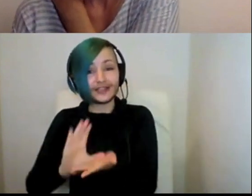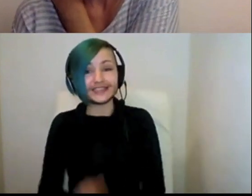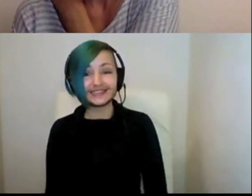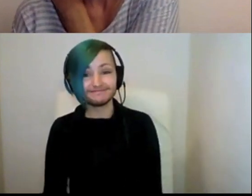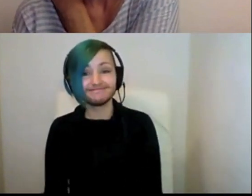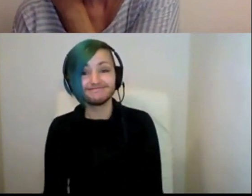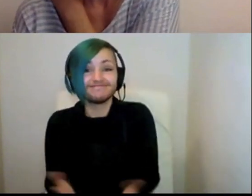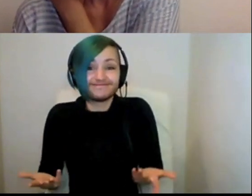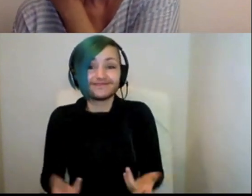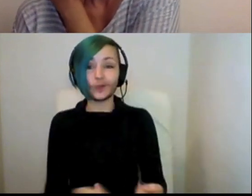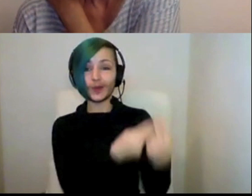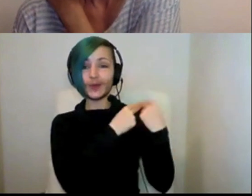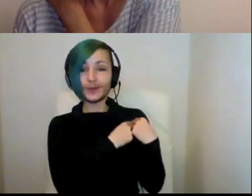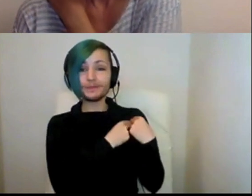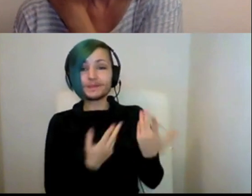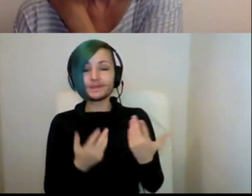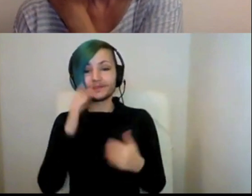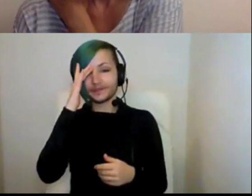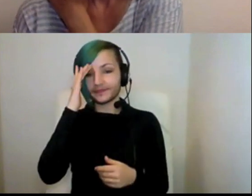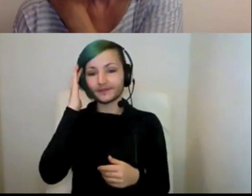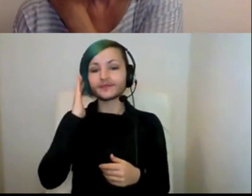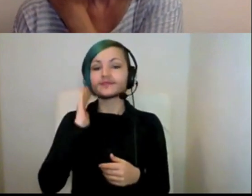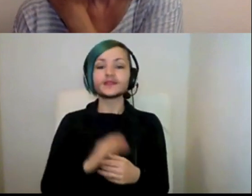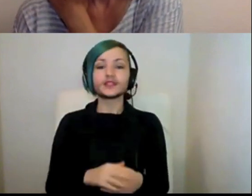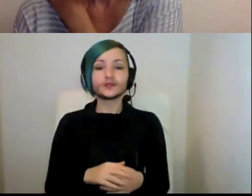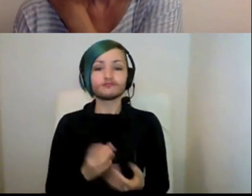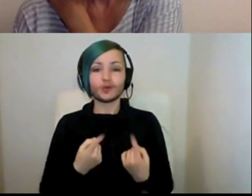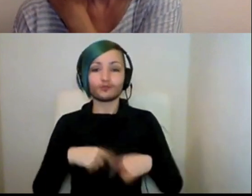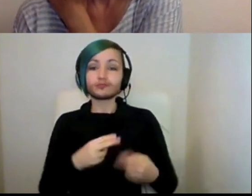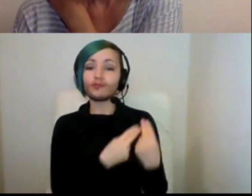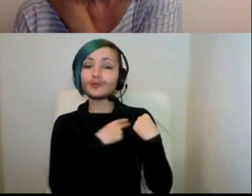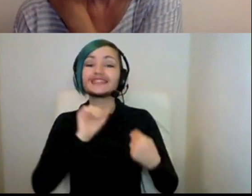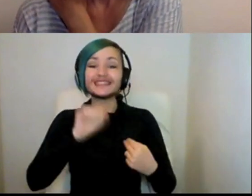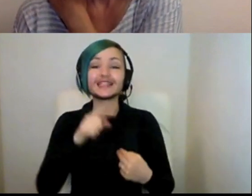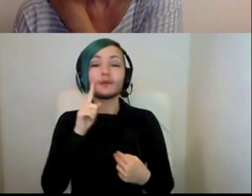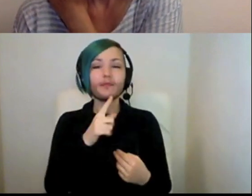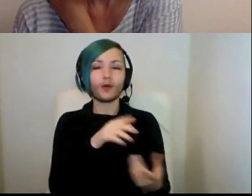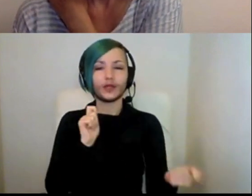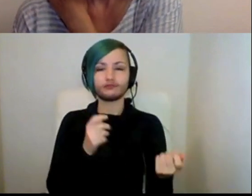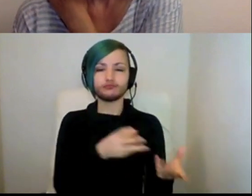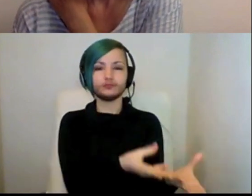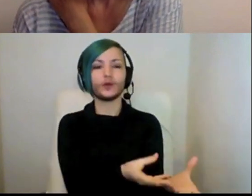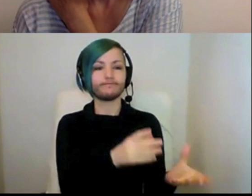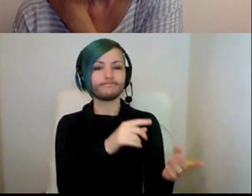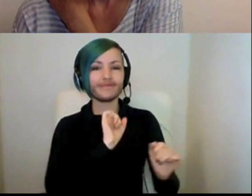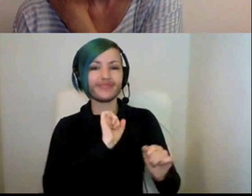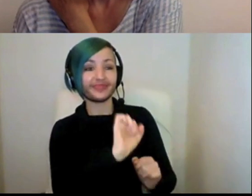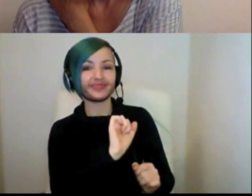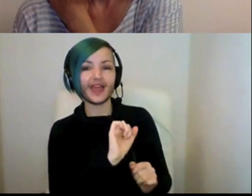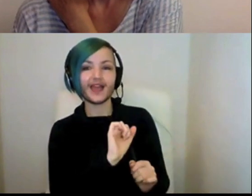we're taking it from them, and all we're doing is verbalizing what